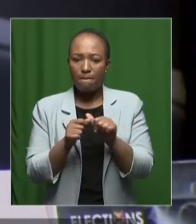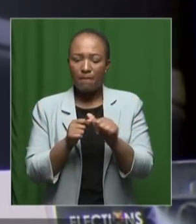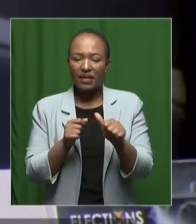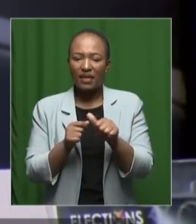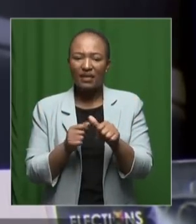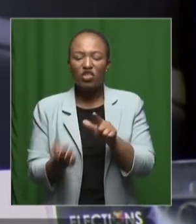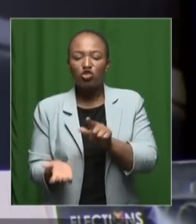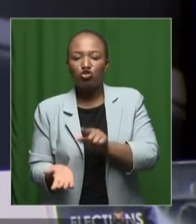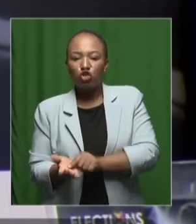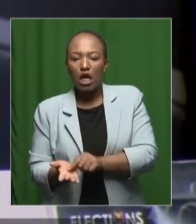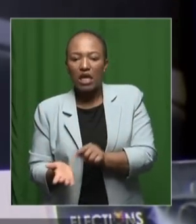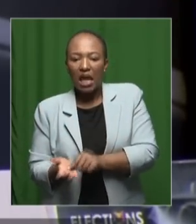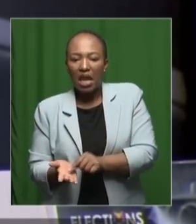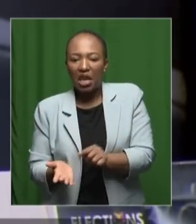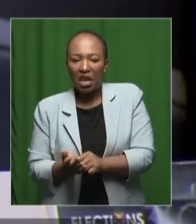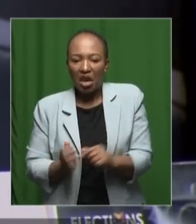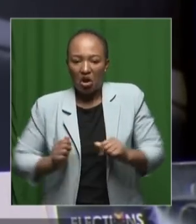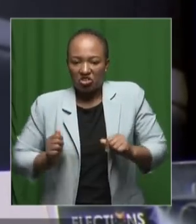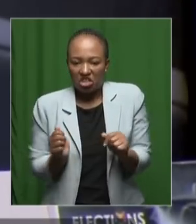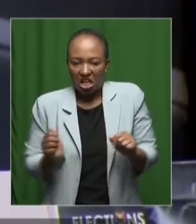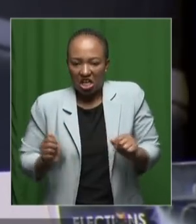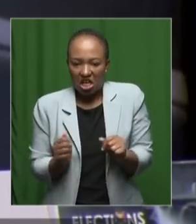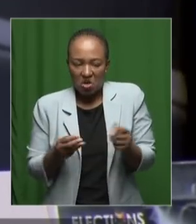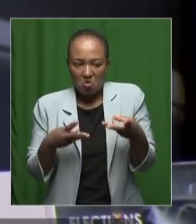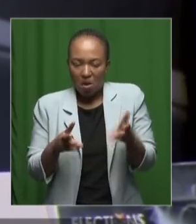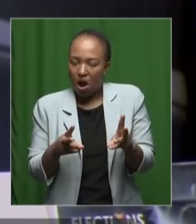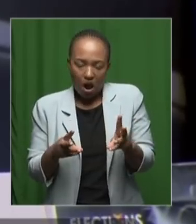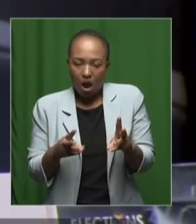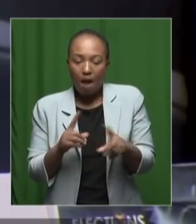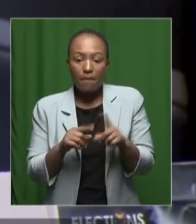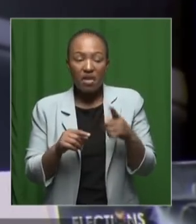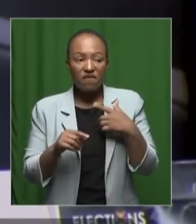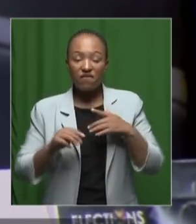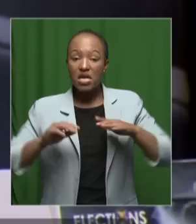must see the big picture. When you see the big picture,